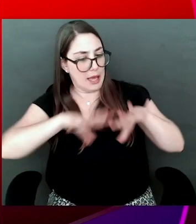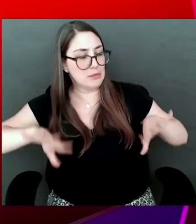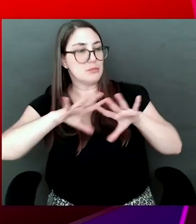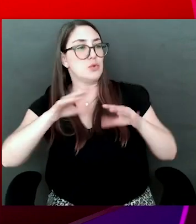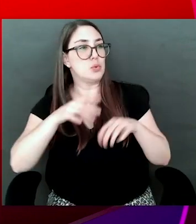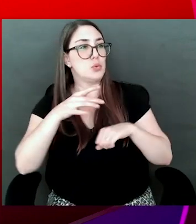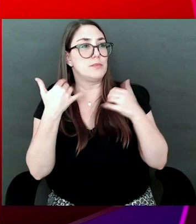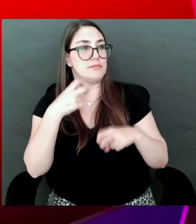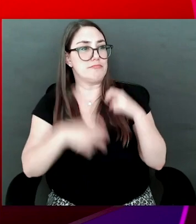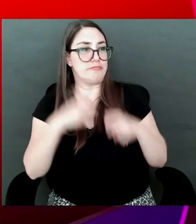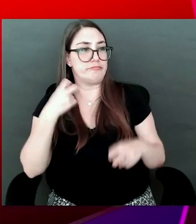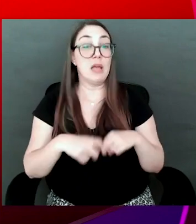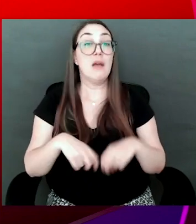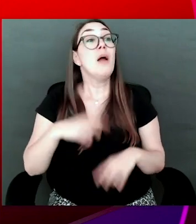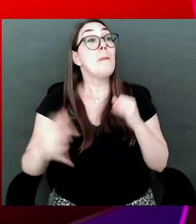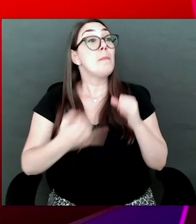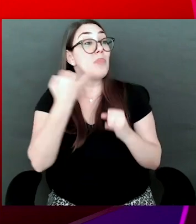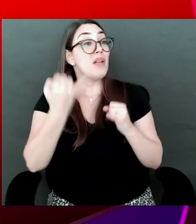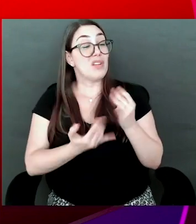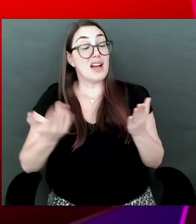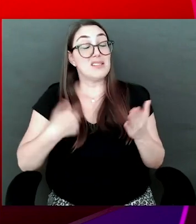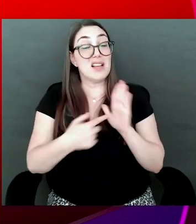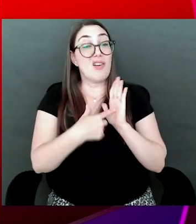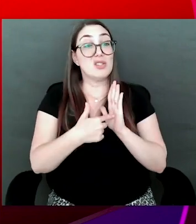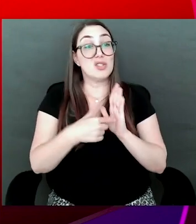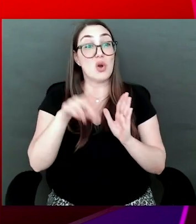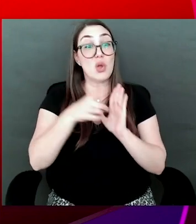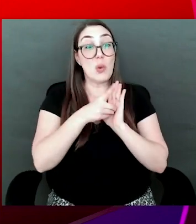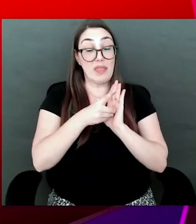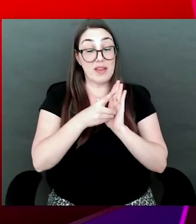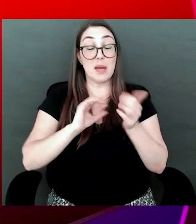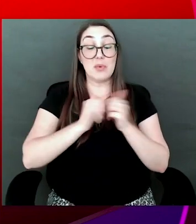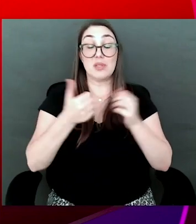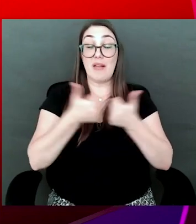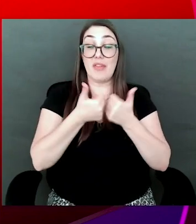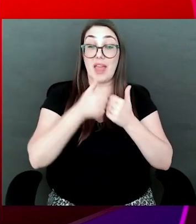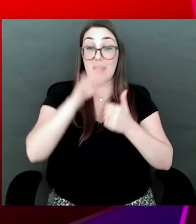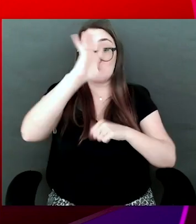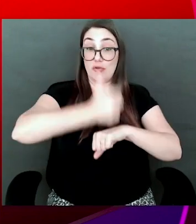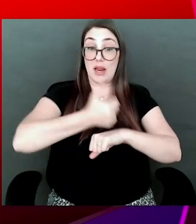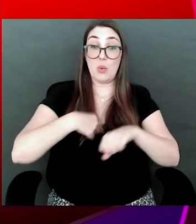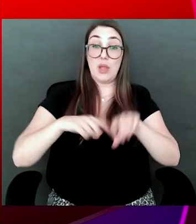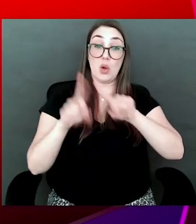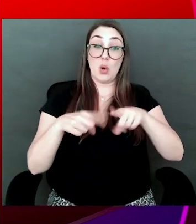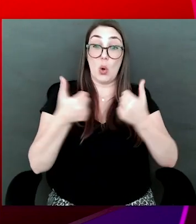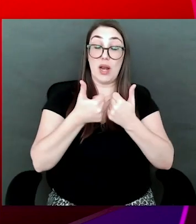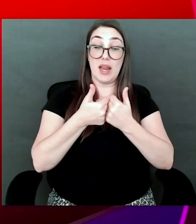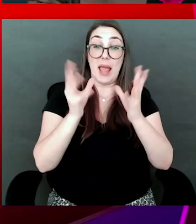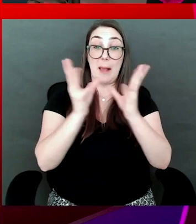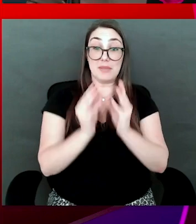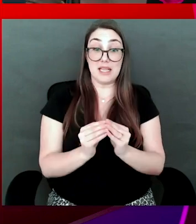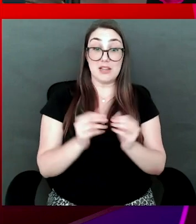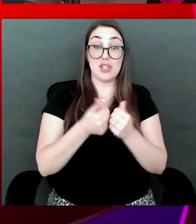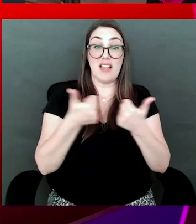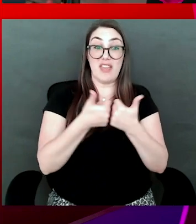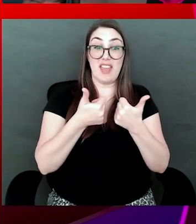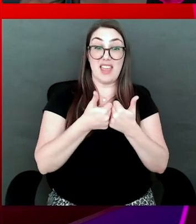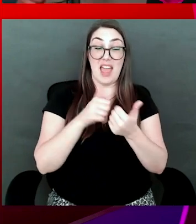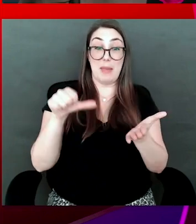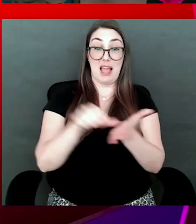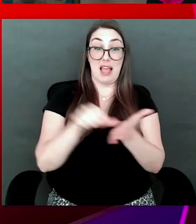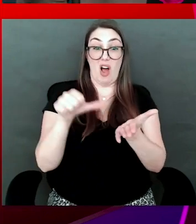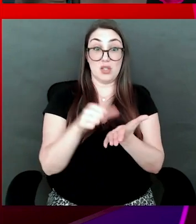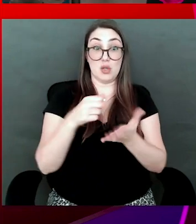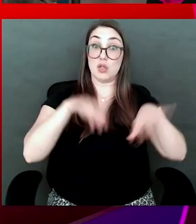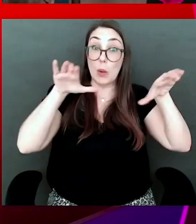So I think the last thing we'll show in the demo is that now the game session is created, we can go to game sessions in the GameLift console. You see it's active, so this means that the